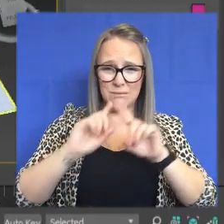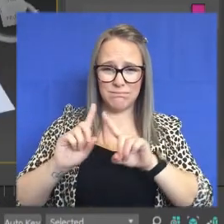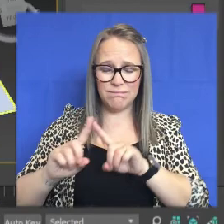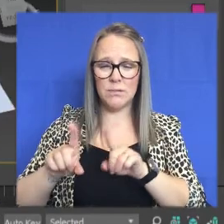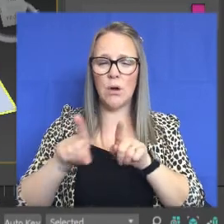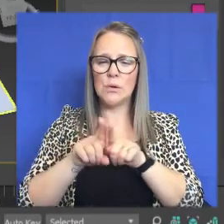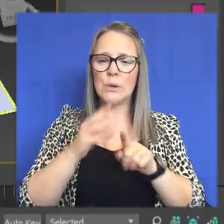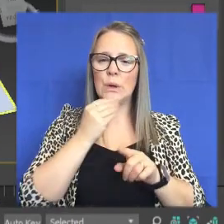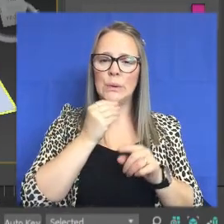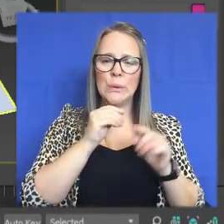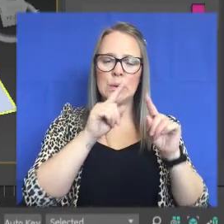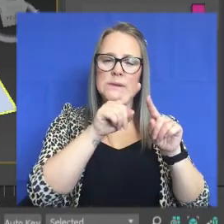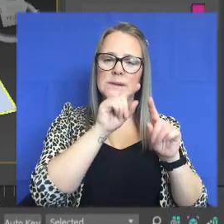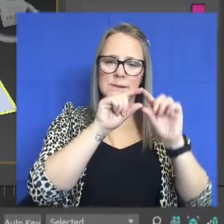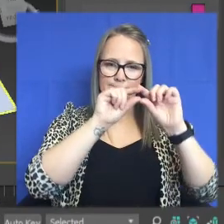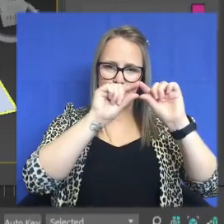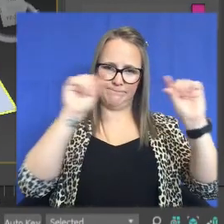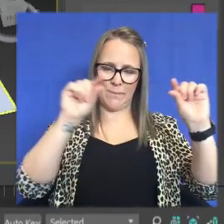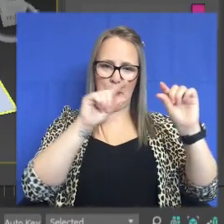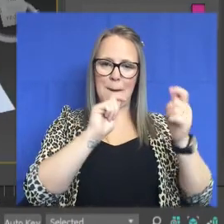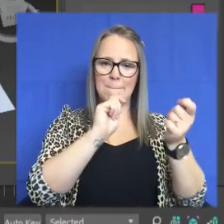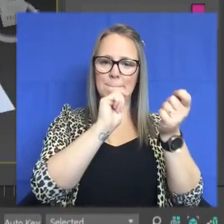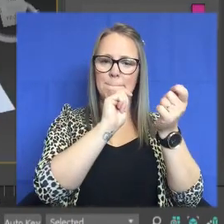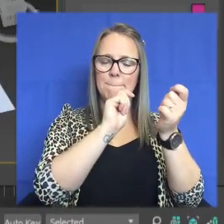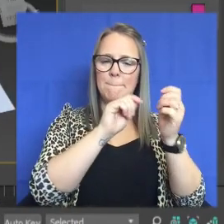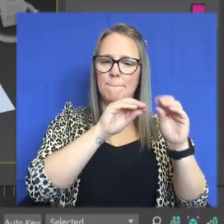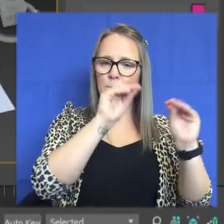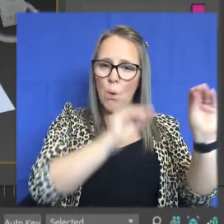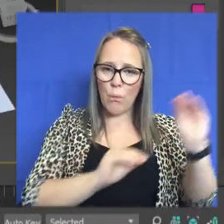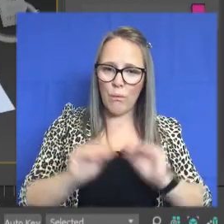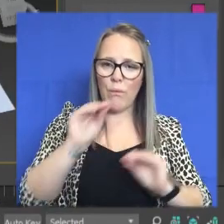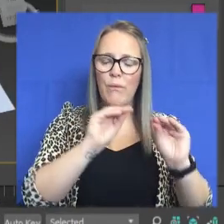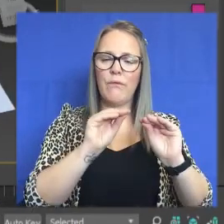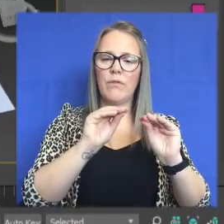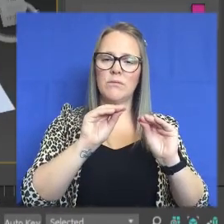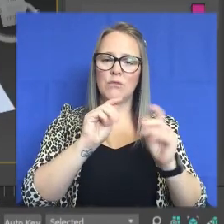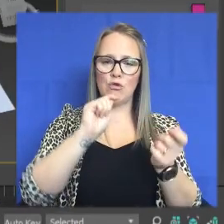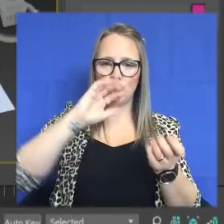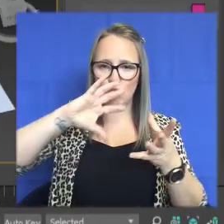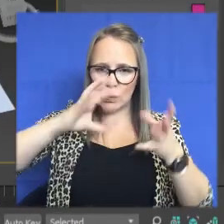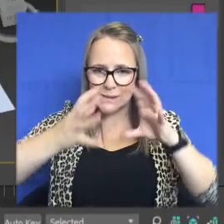scale tool to create your scene, and remember to save it, please. Any questions